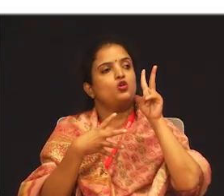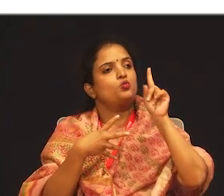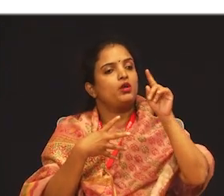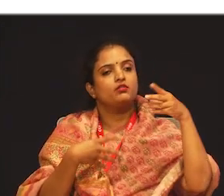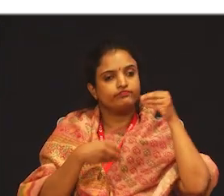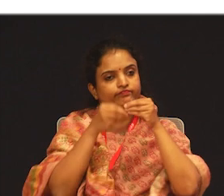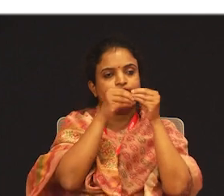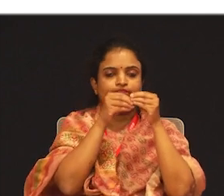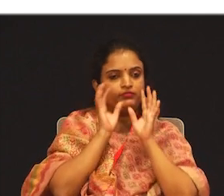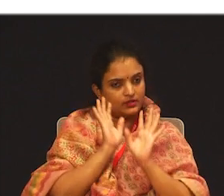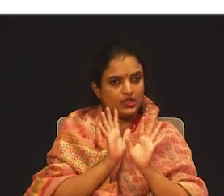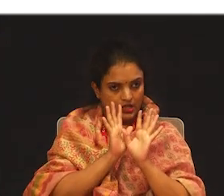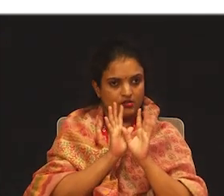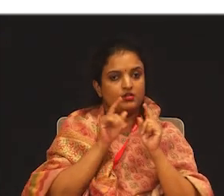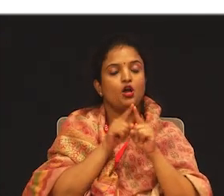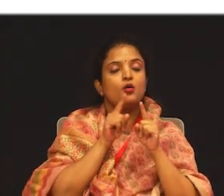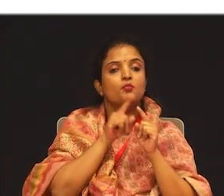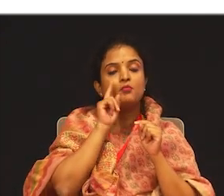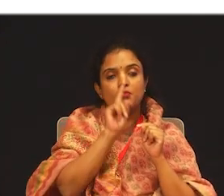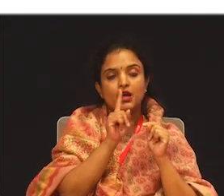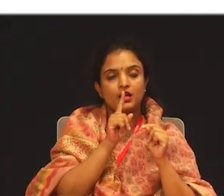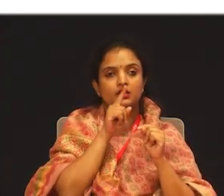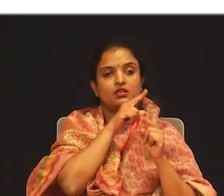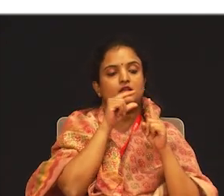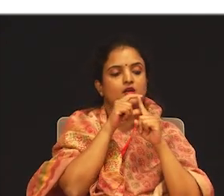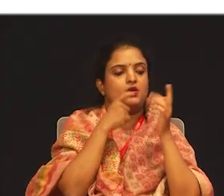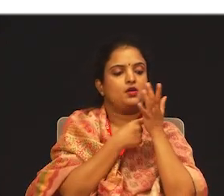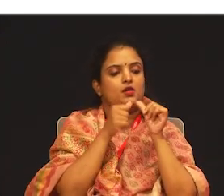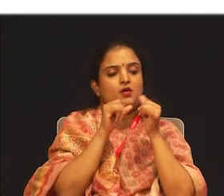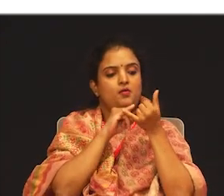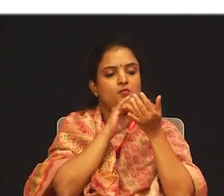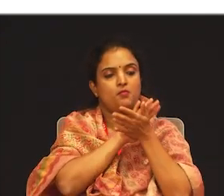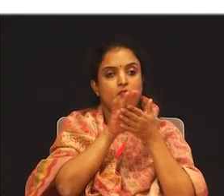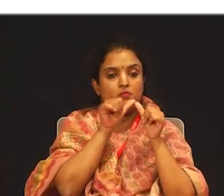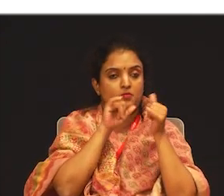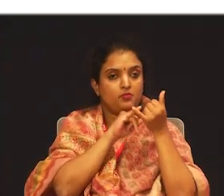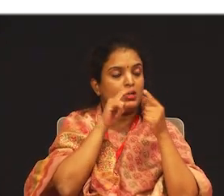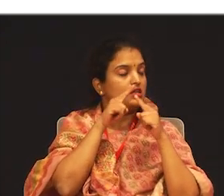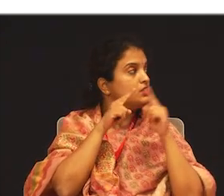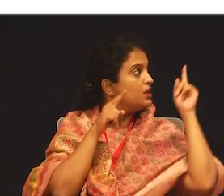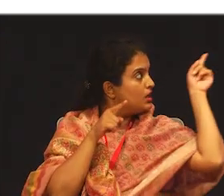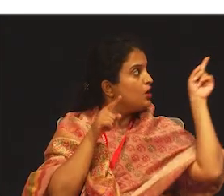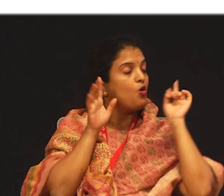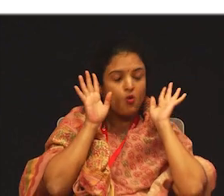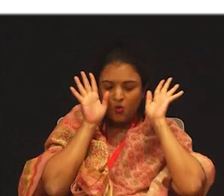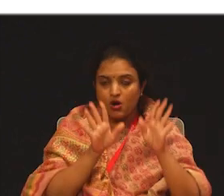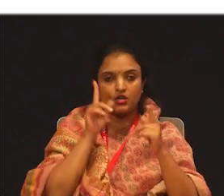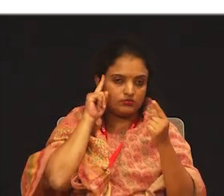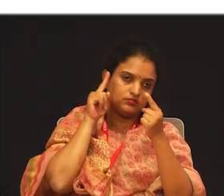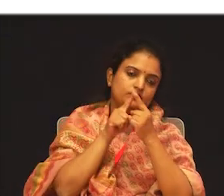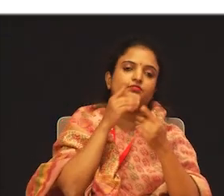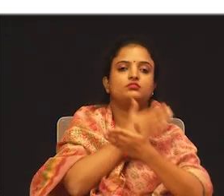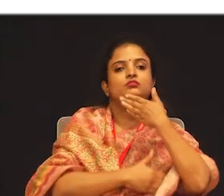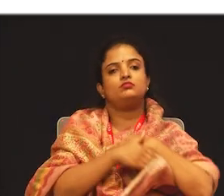But PRASHAST is focusing only on disability screening. And PRASHAST ensures participation